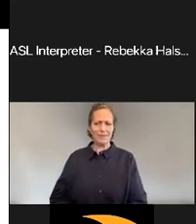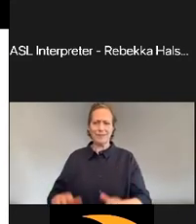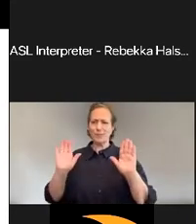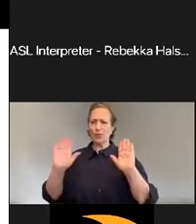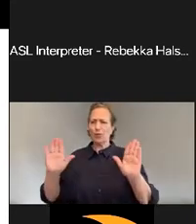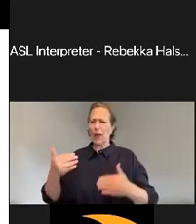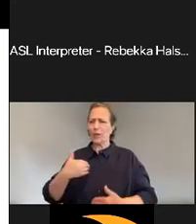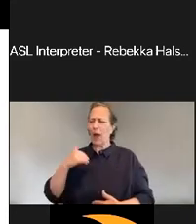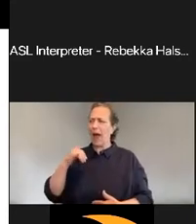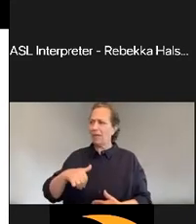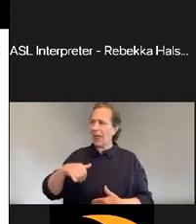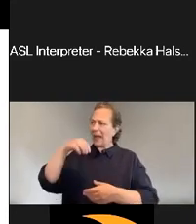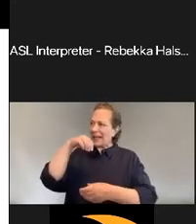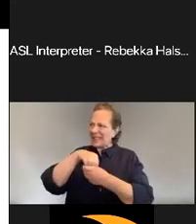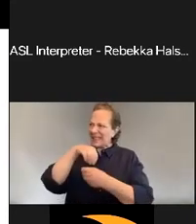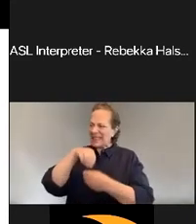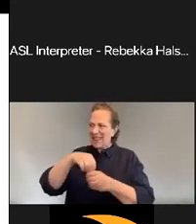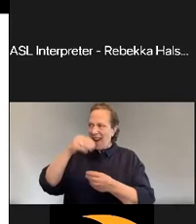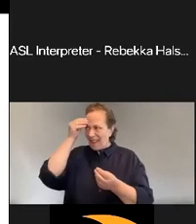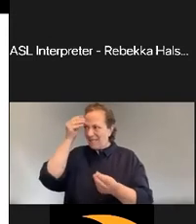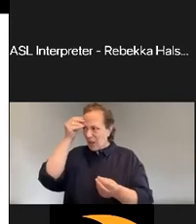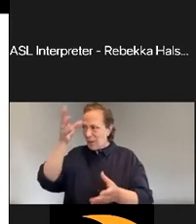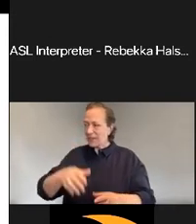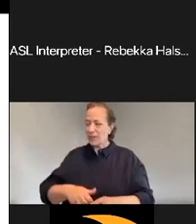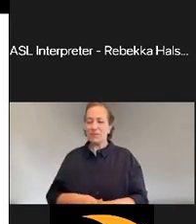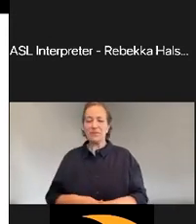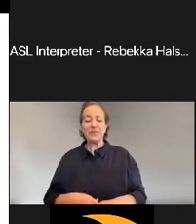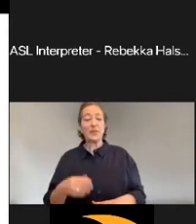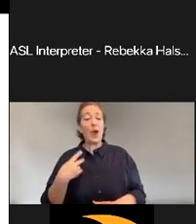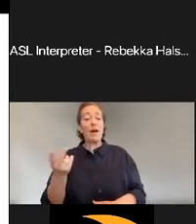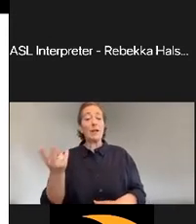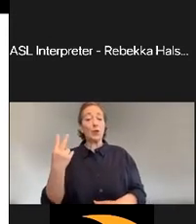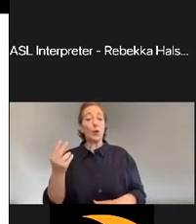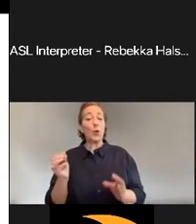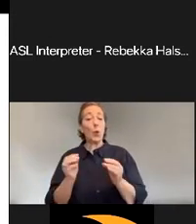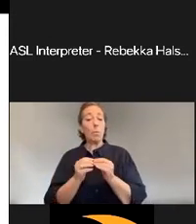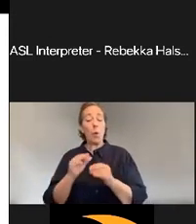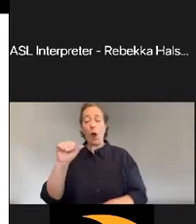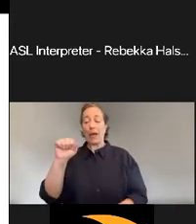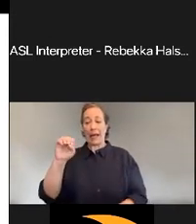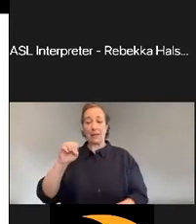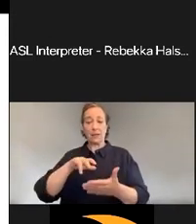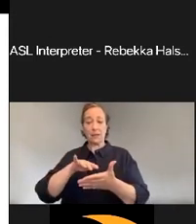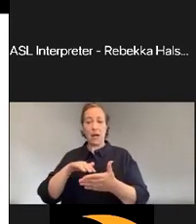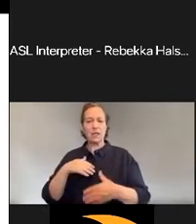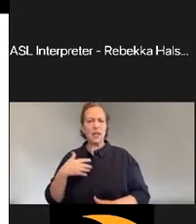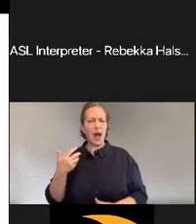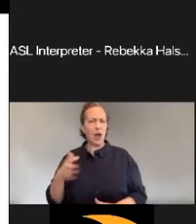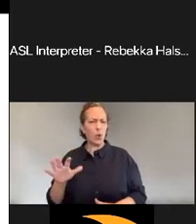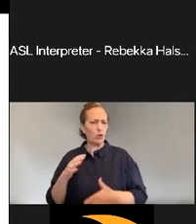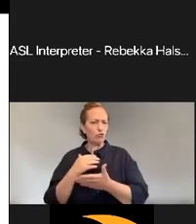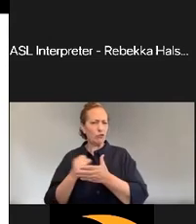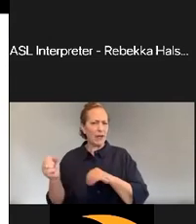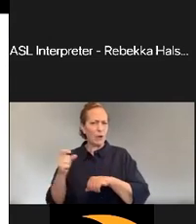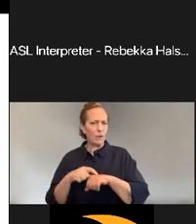expect. Okay, we have 2 more case studies and I don't want to run out of time, so let's get to those. The